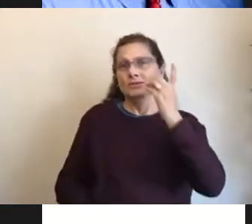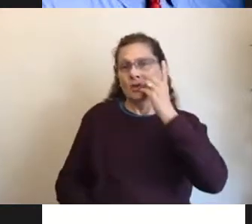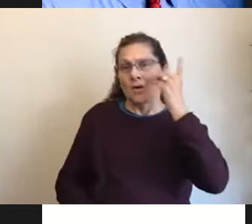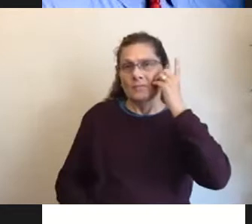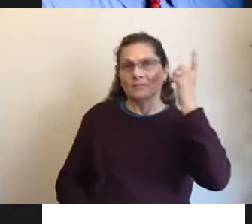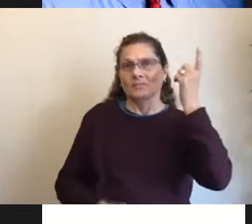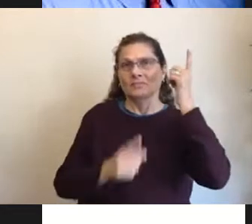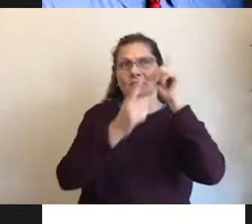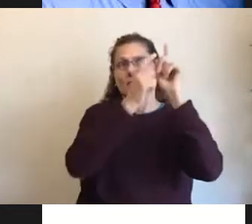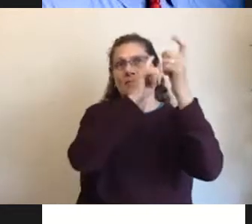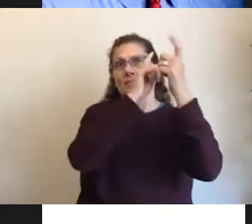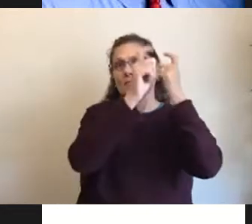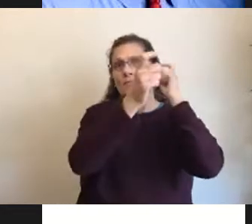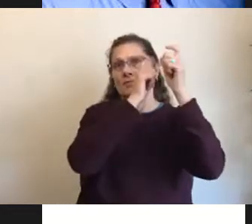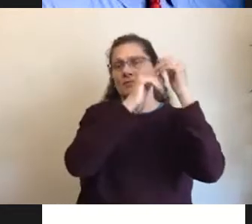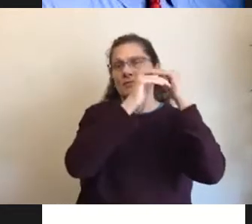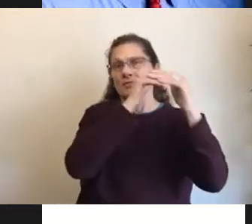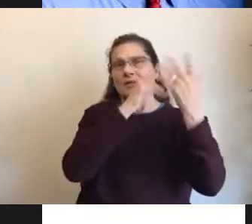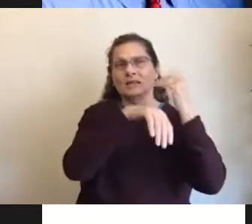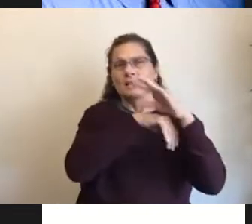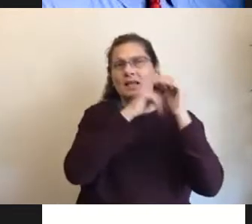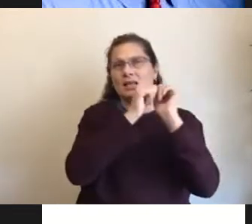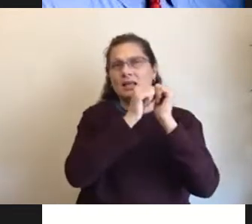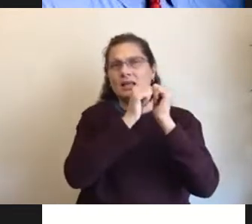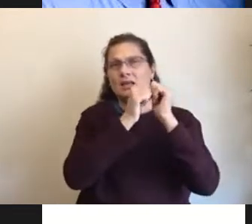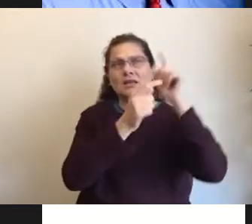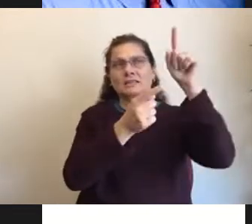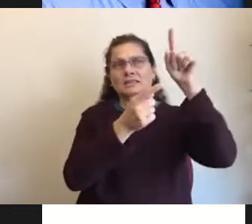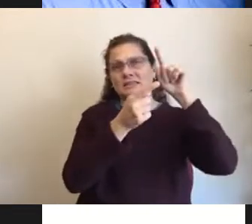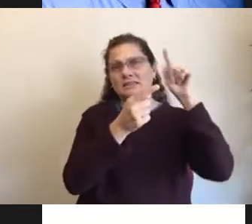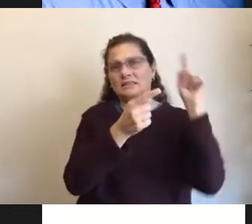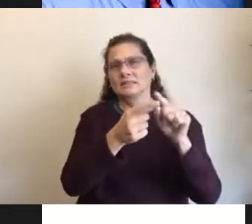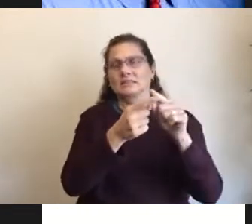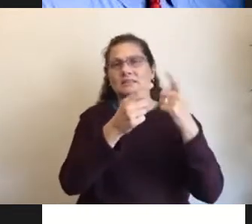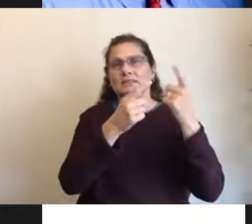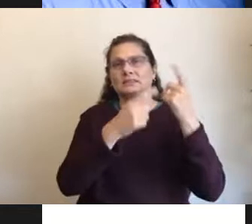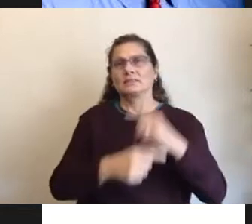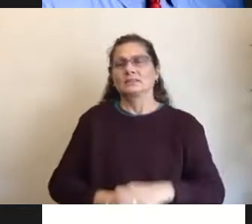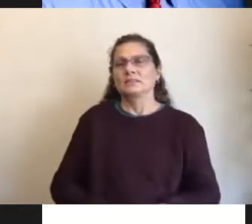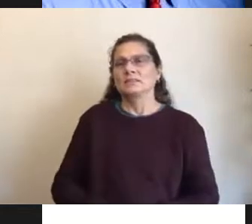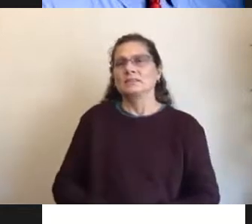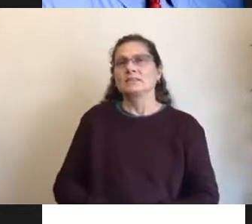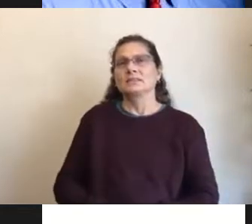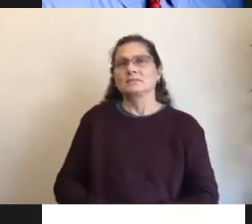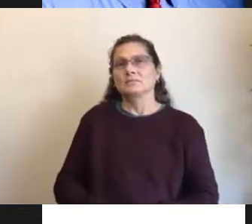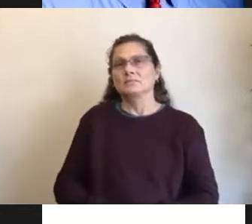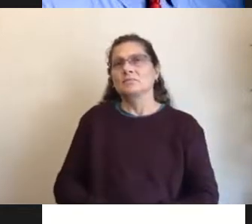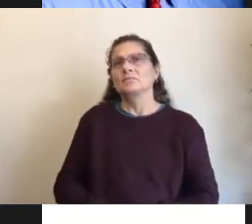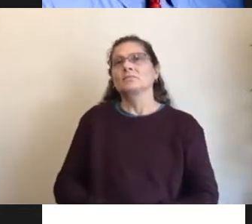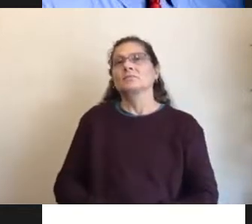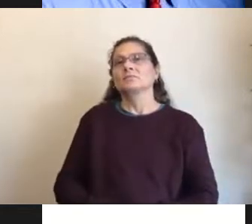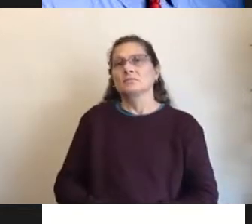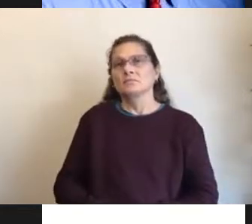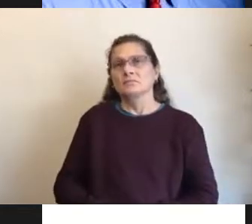mitigation. And so that would be my general response to that. I don't know if you have anything else, Dr. Weston.